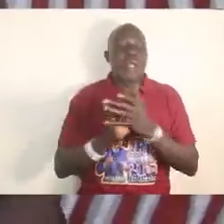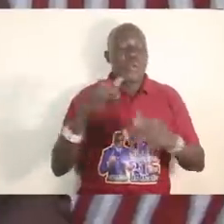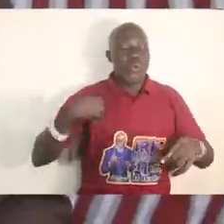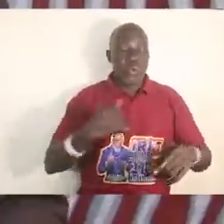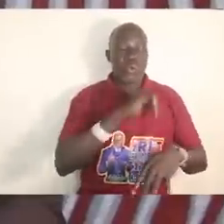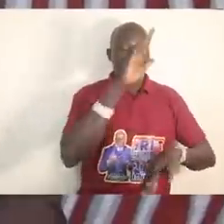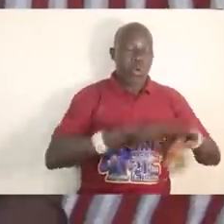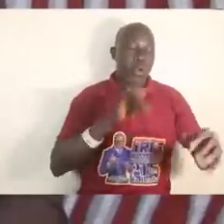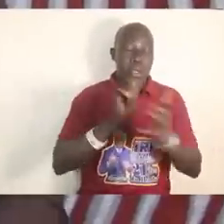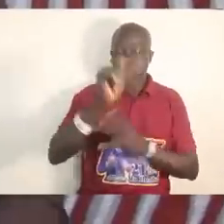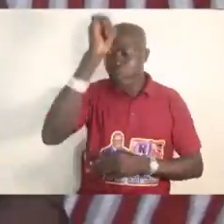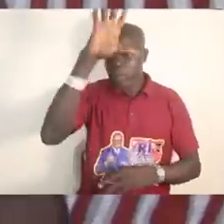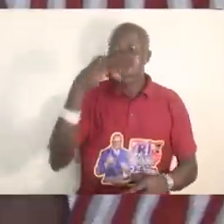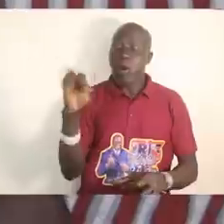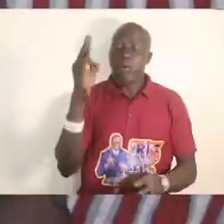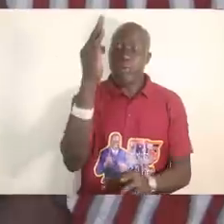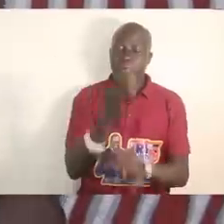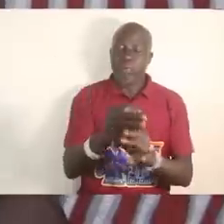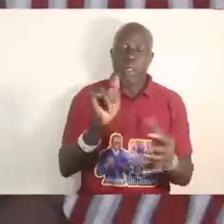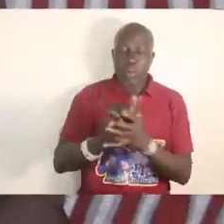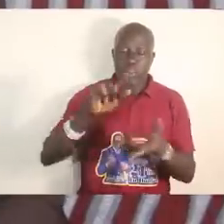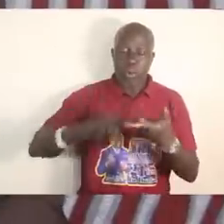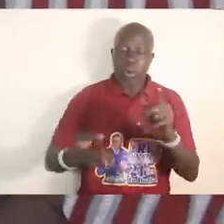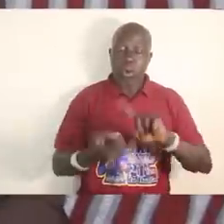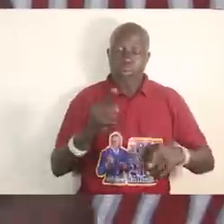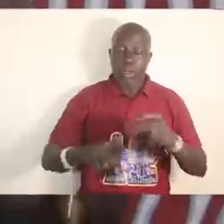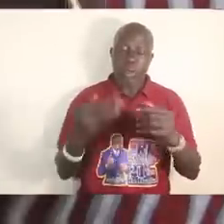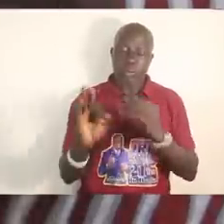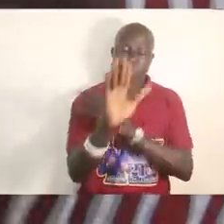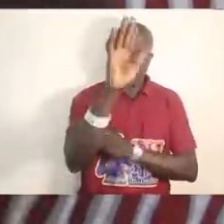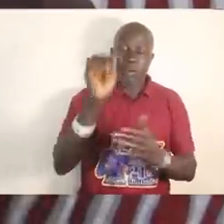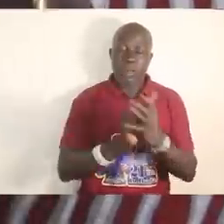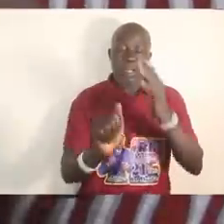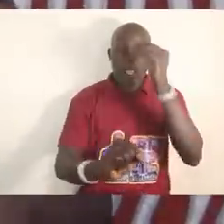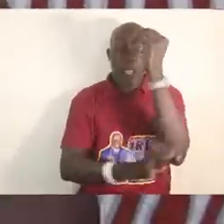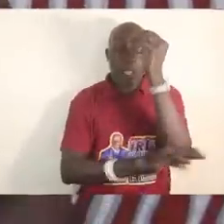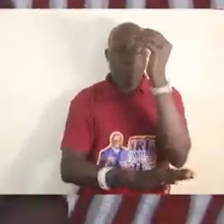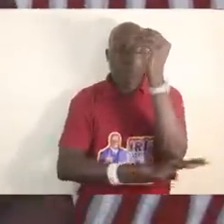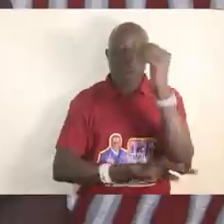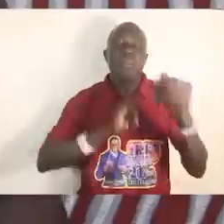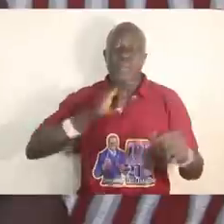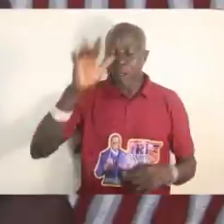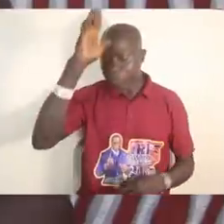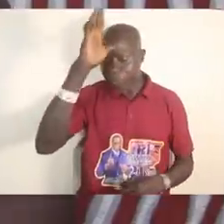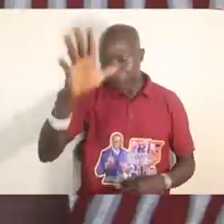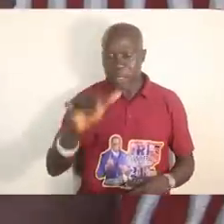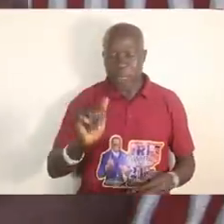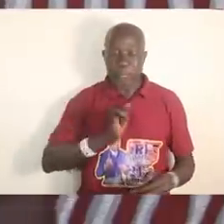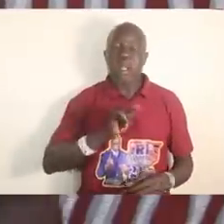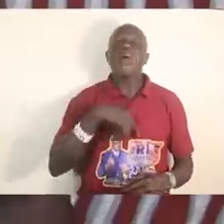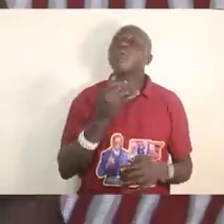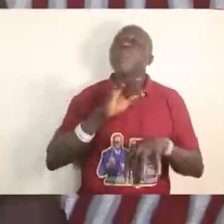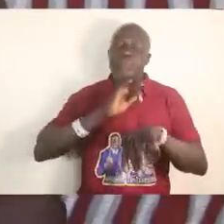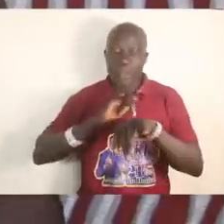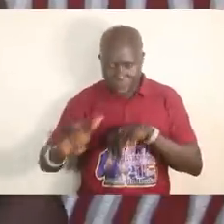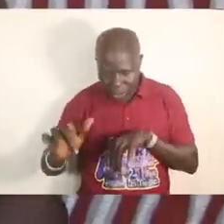igbagbo. Even though we call him father of faith. A to pe ni ore Olorun. I'm friend of God. Abraham. Abraham, their father. Amoma show. But